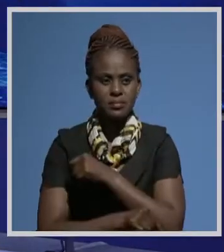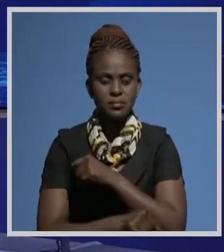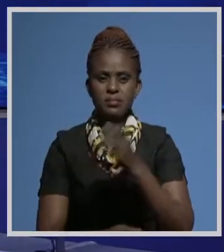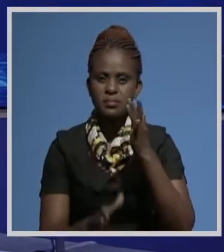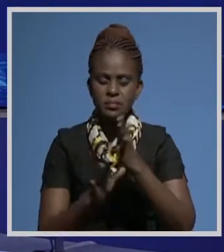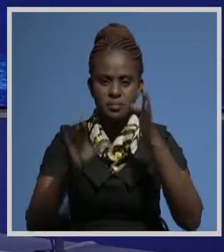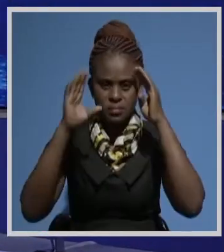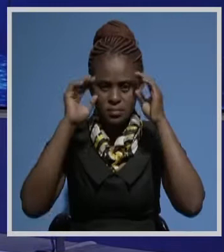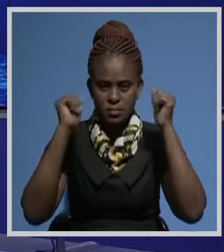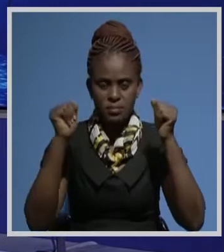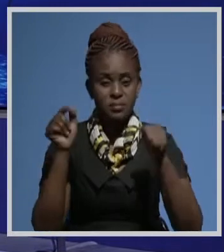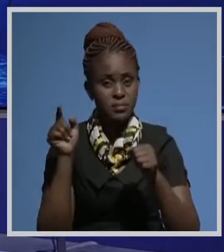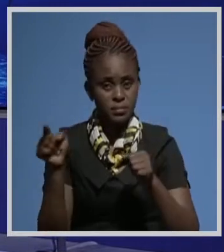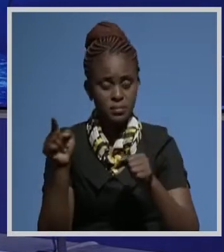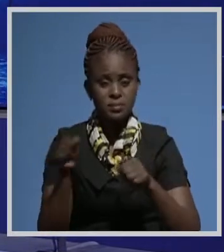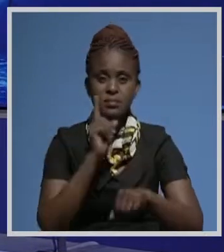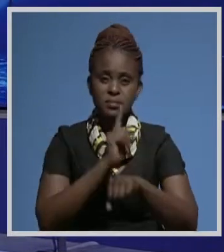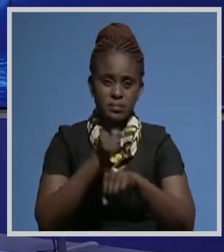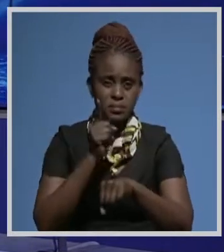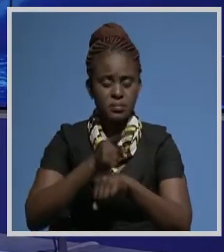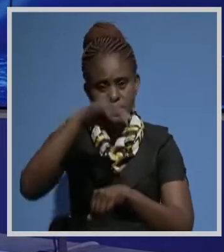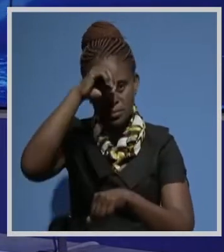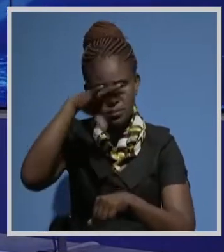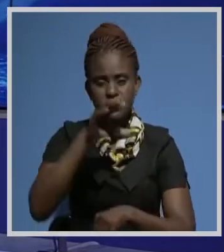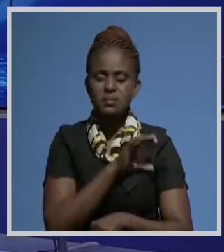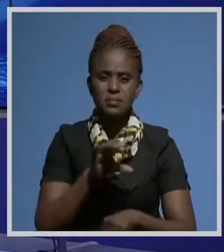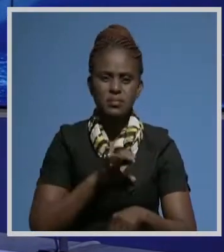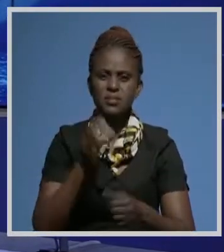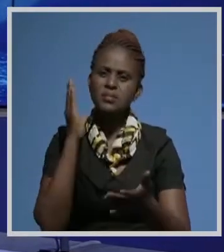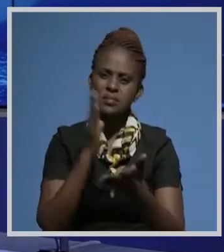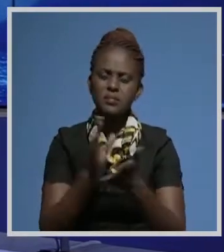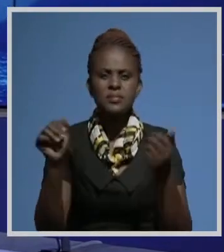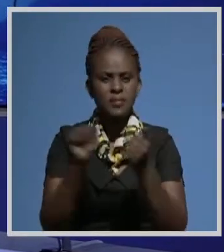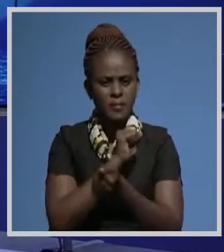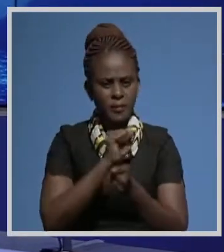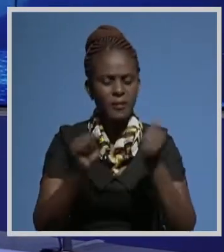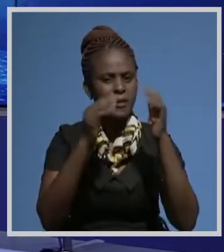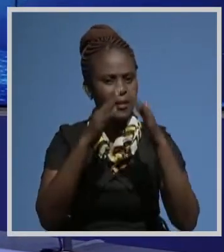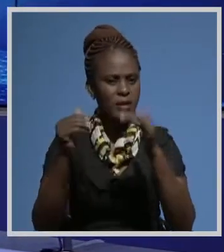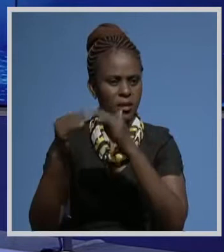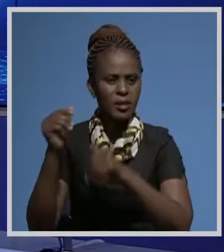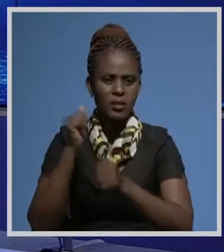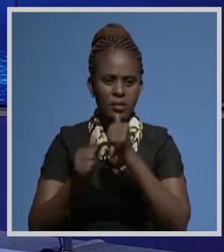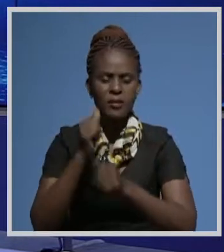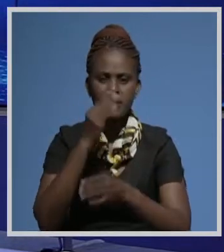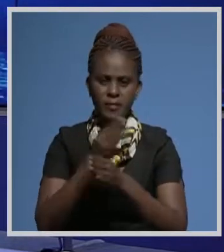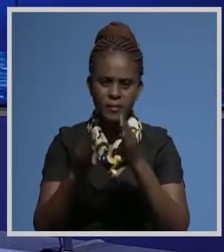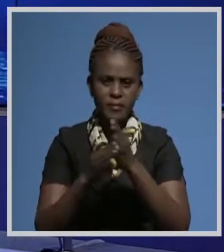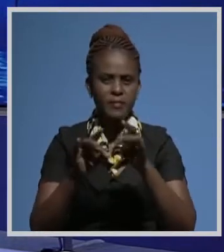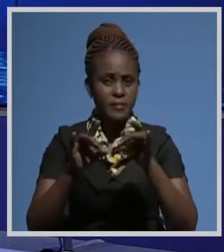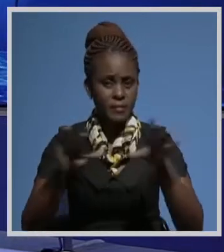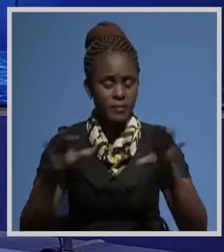Vice President Inonge Wina has cautioned Mopani Copper Mine against demolishing houses that have been built on its land before